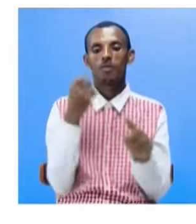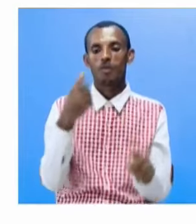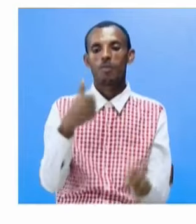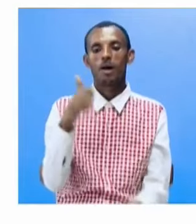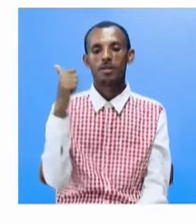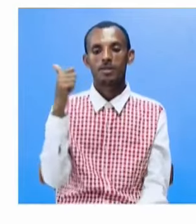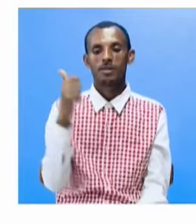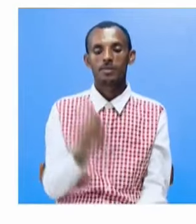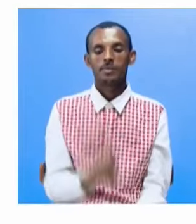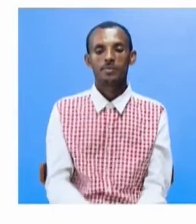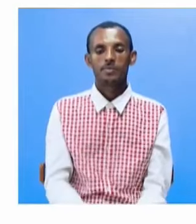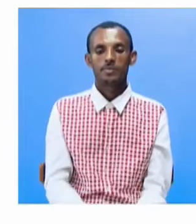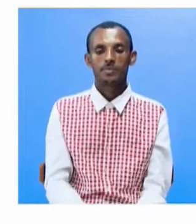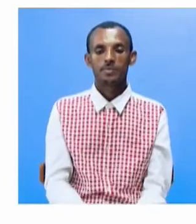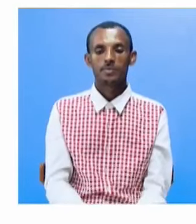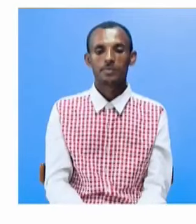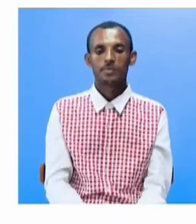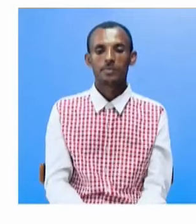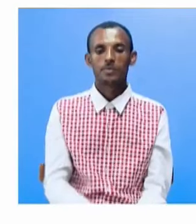are said